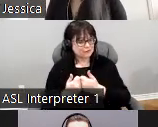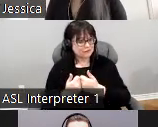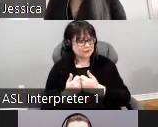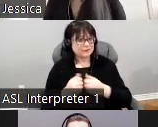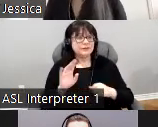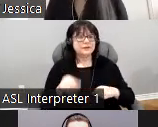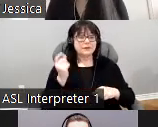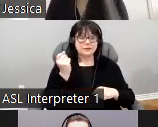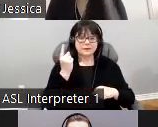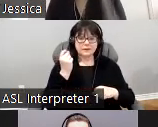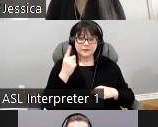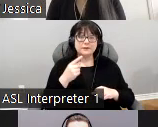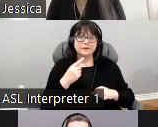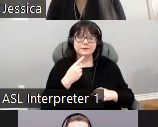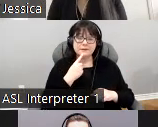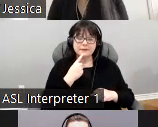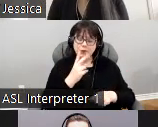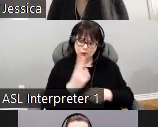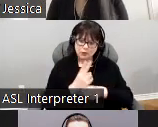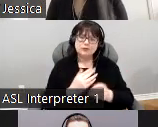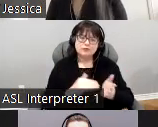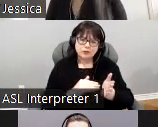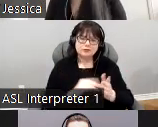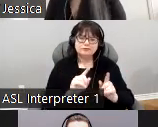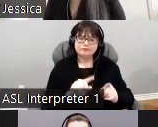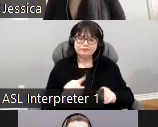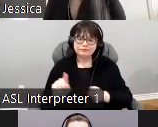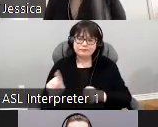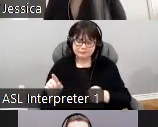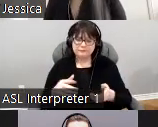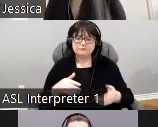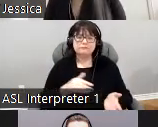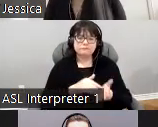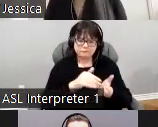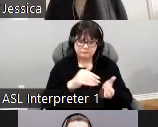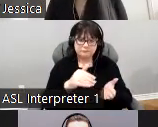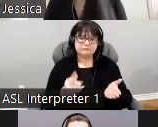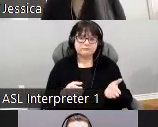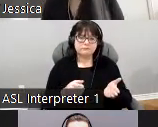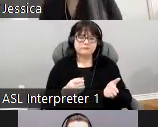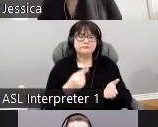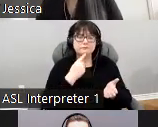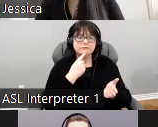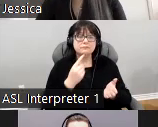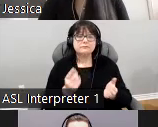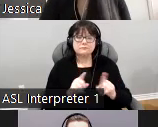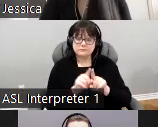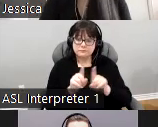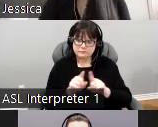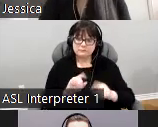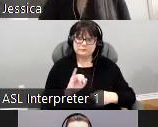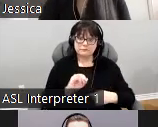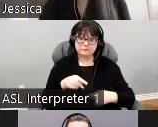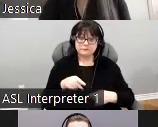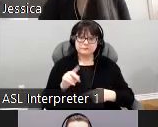fairly common, and many mental and physical health outcomes were also associated with women experiencing